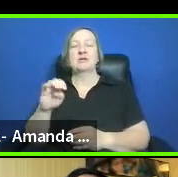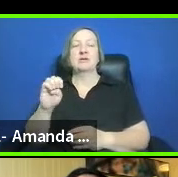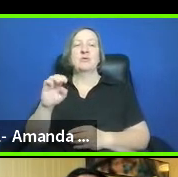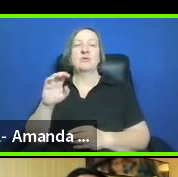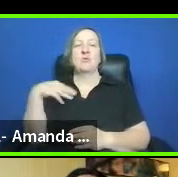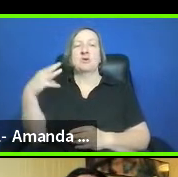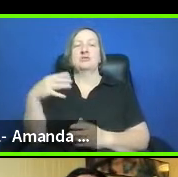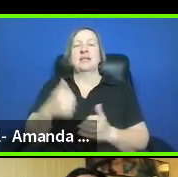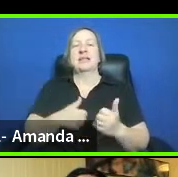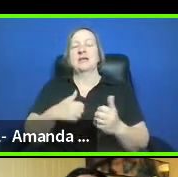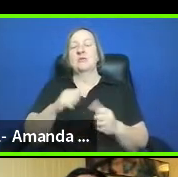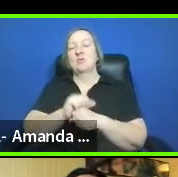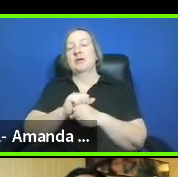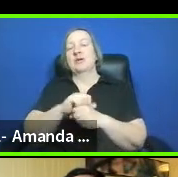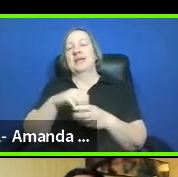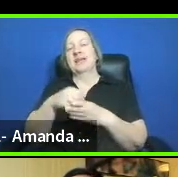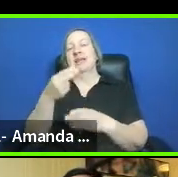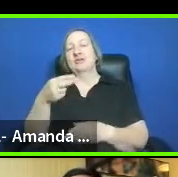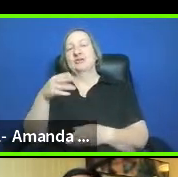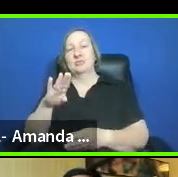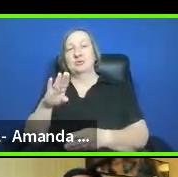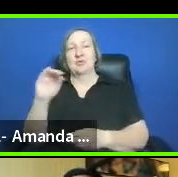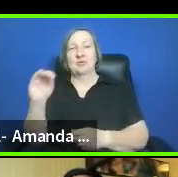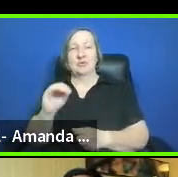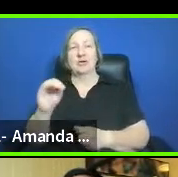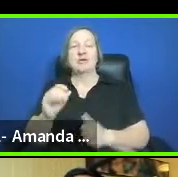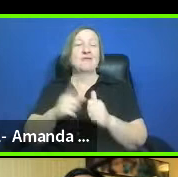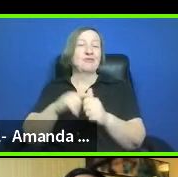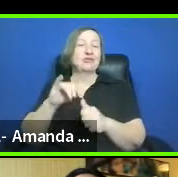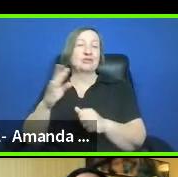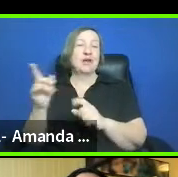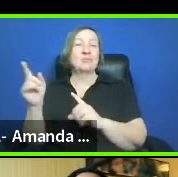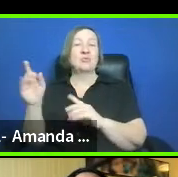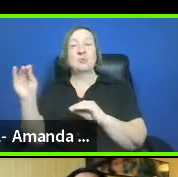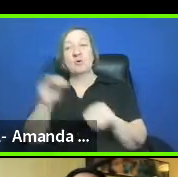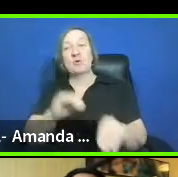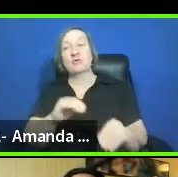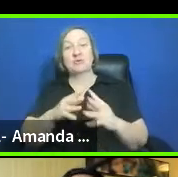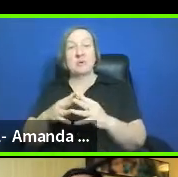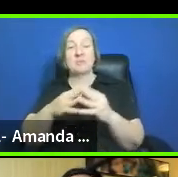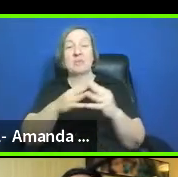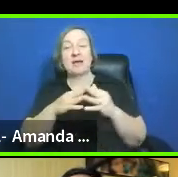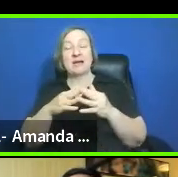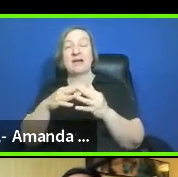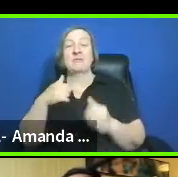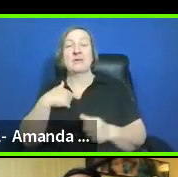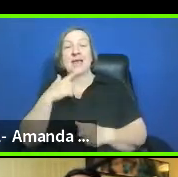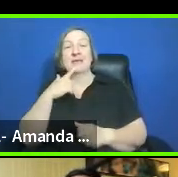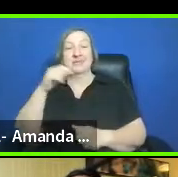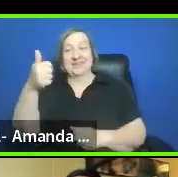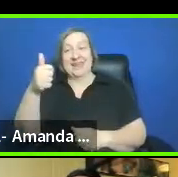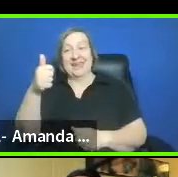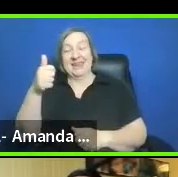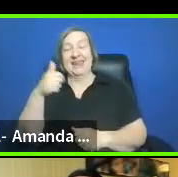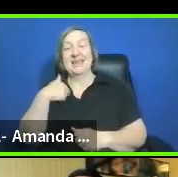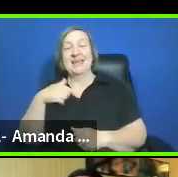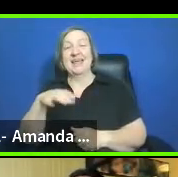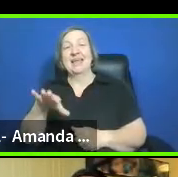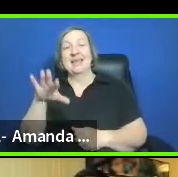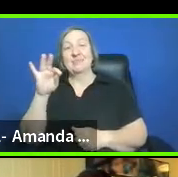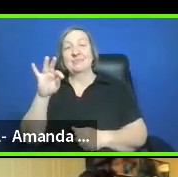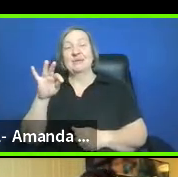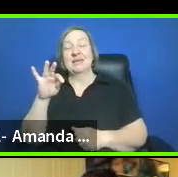My first job was, we came to America when I was 10 years old, and I picked a ton, 2,000 pounds